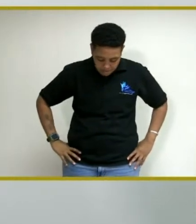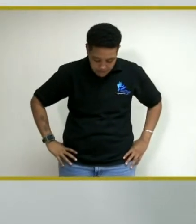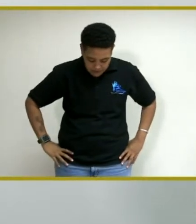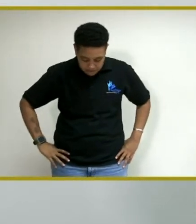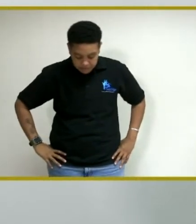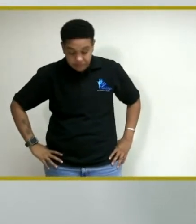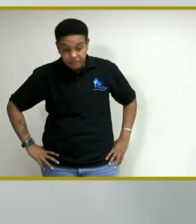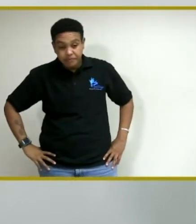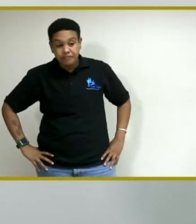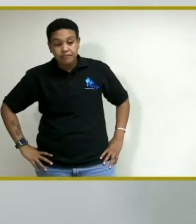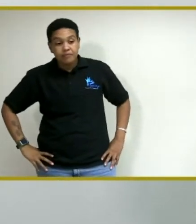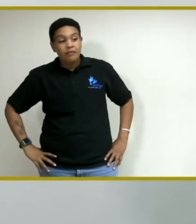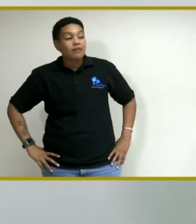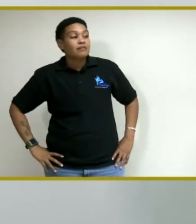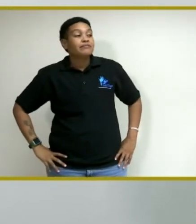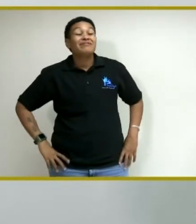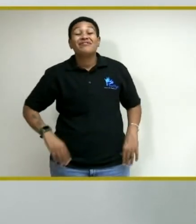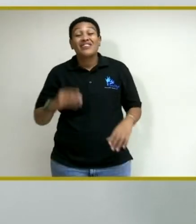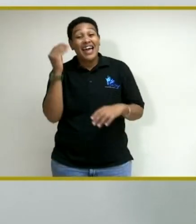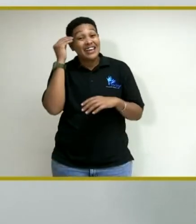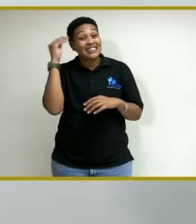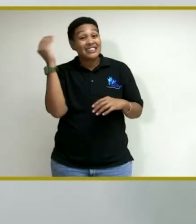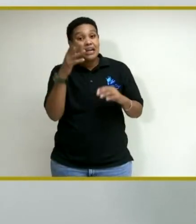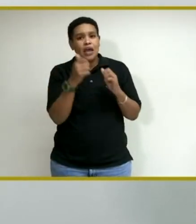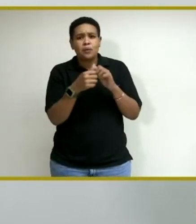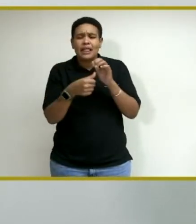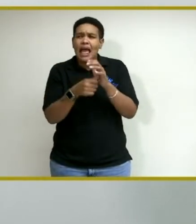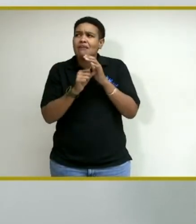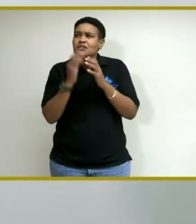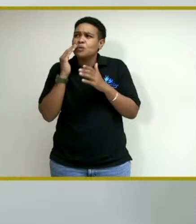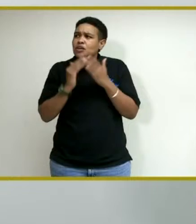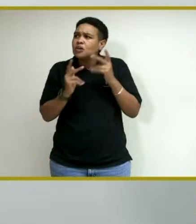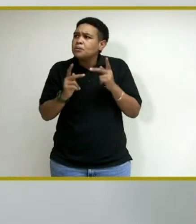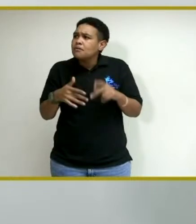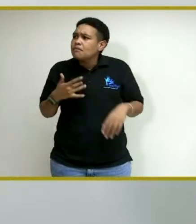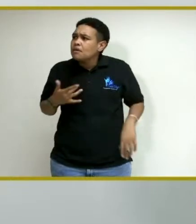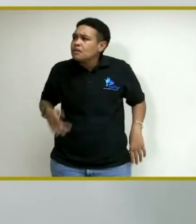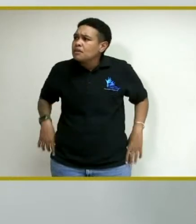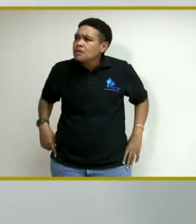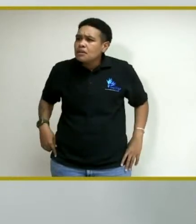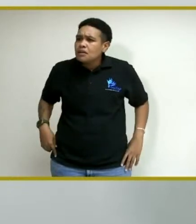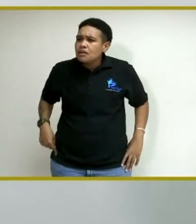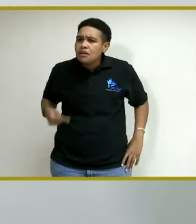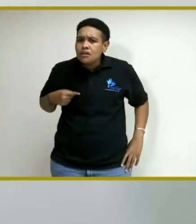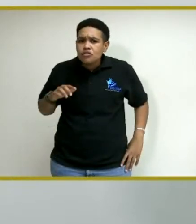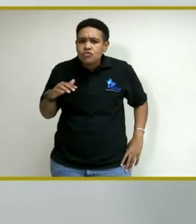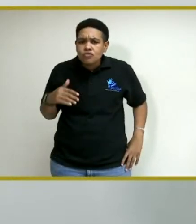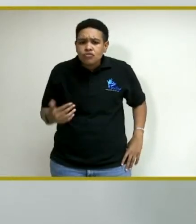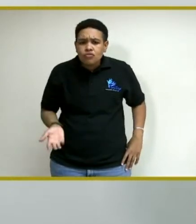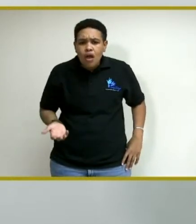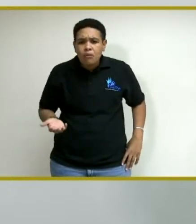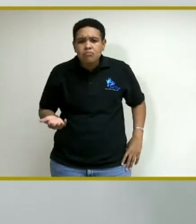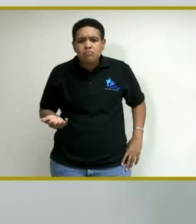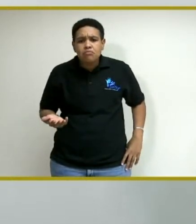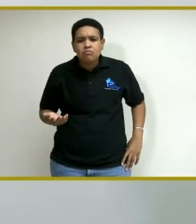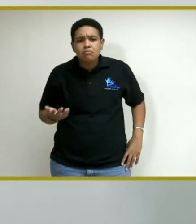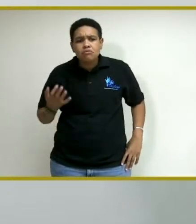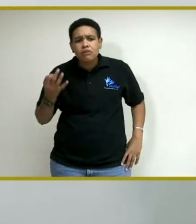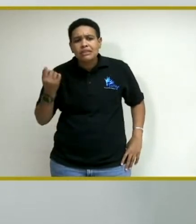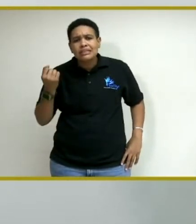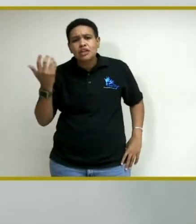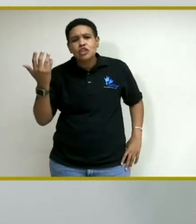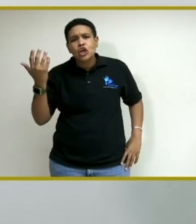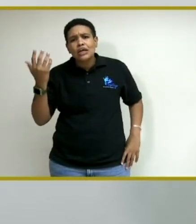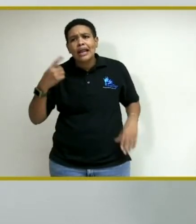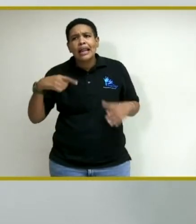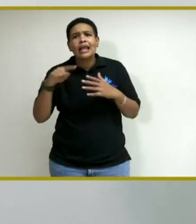I say this with emphasis because some persons may feel disappointed going into the weekend and maybe into the next